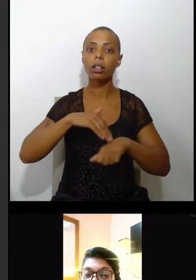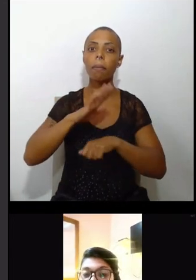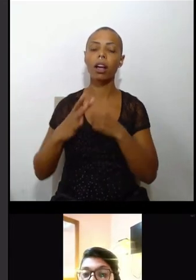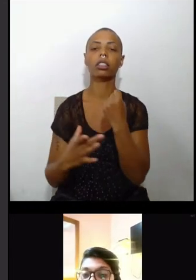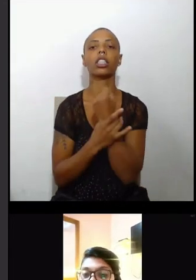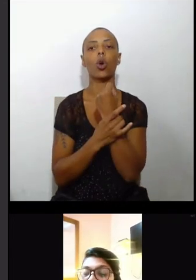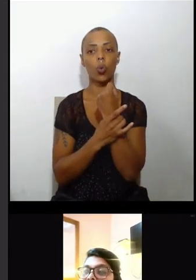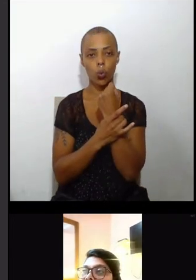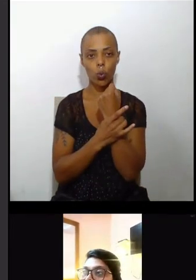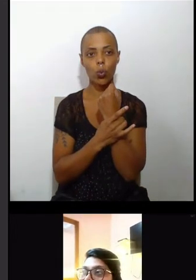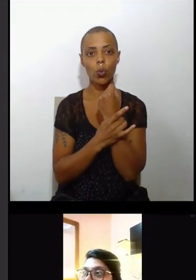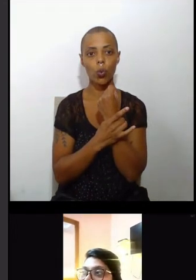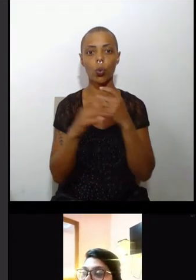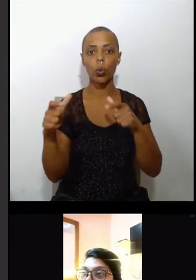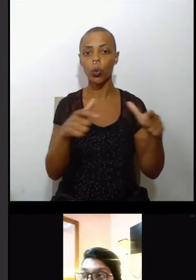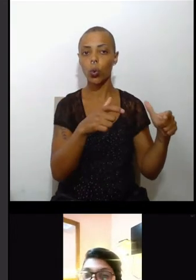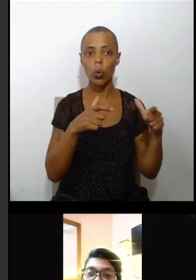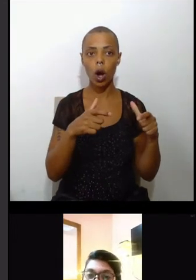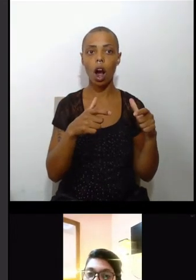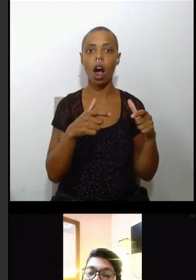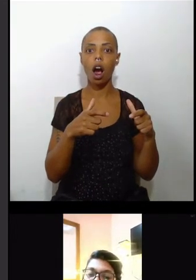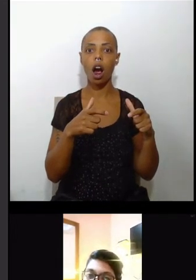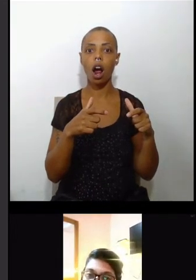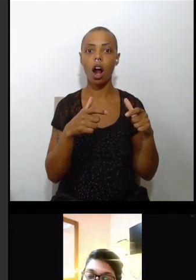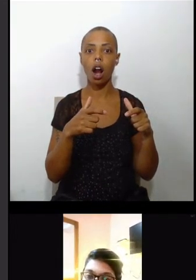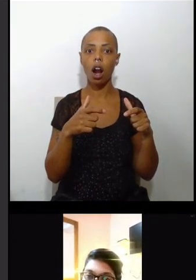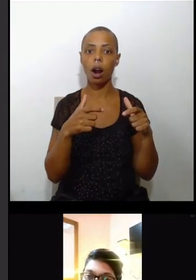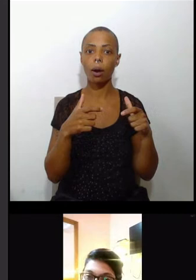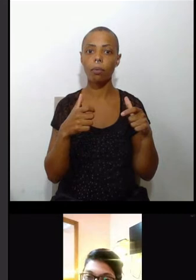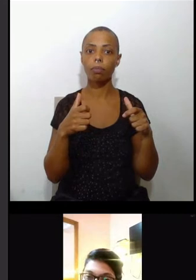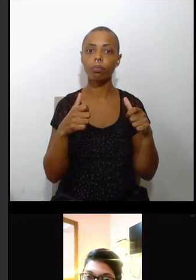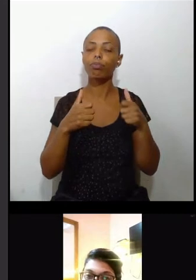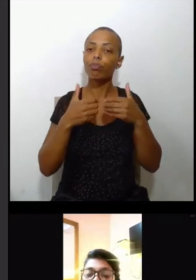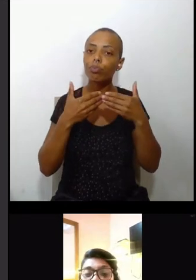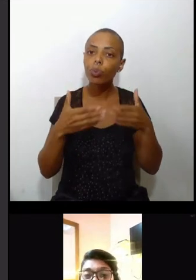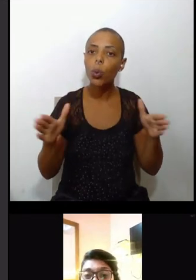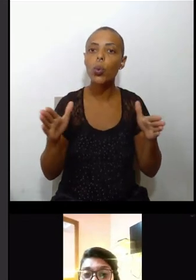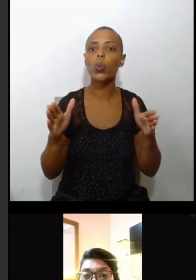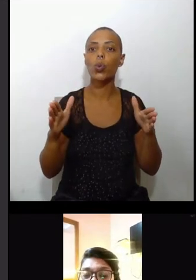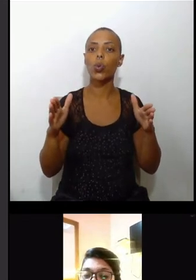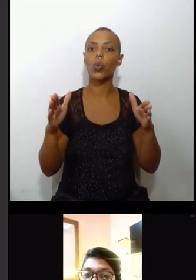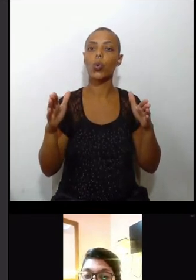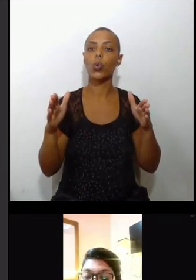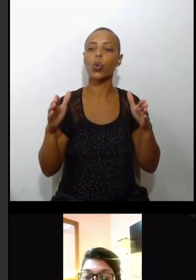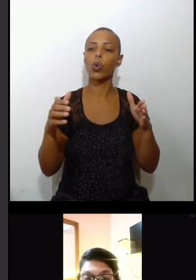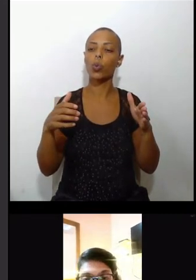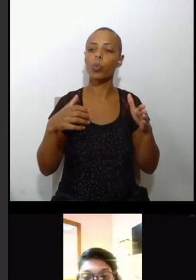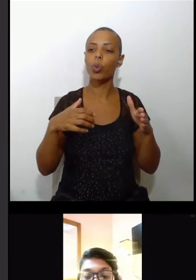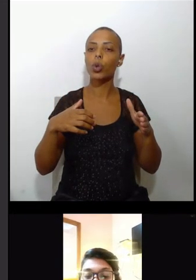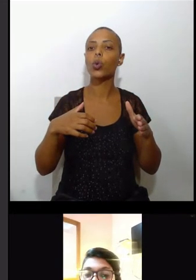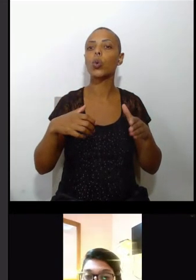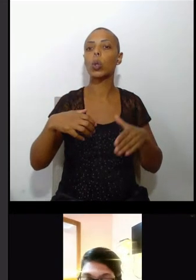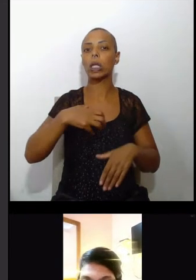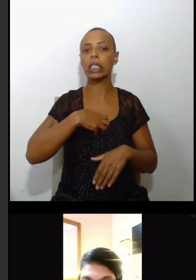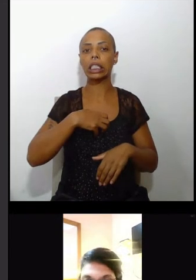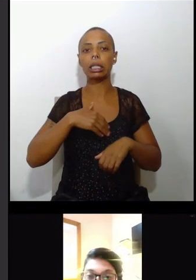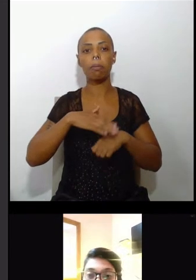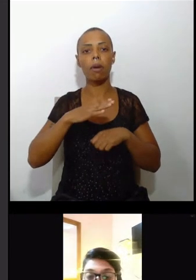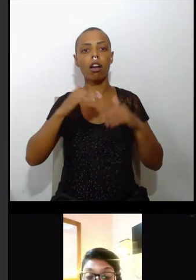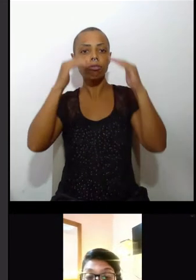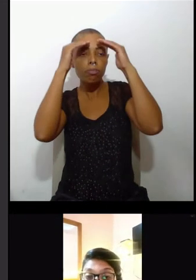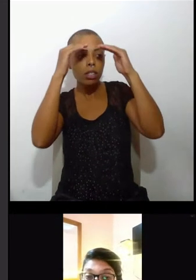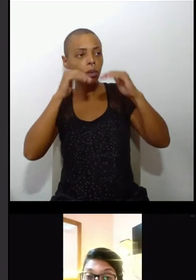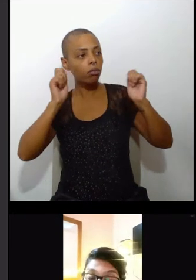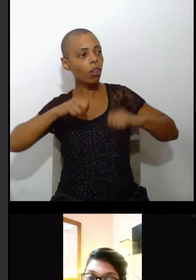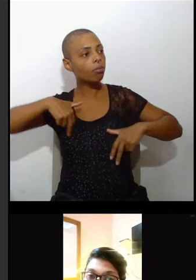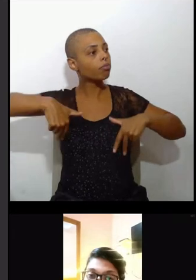areas and feel uh free to roam around in these public areas and of course this change has been very slow